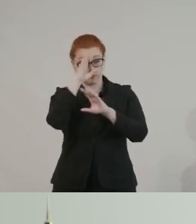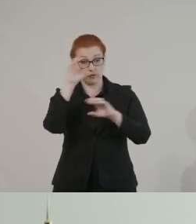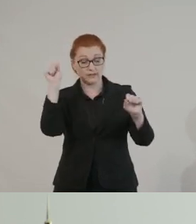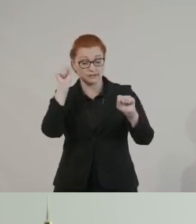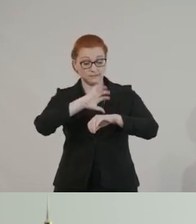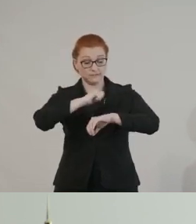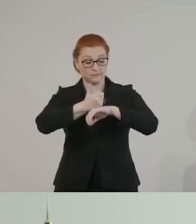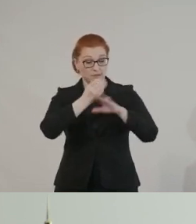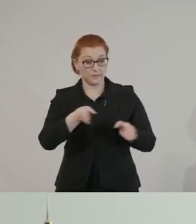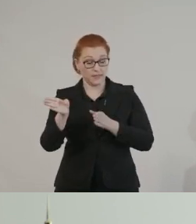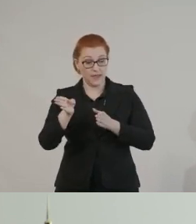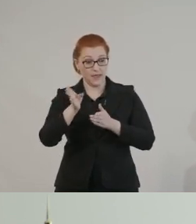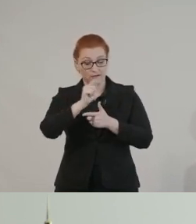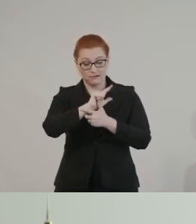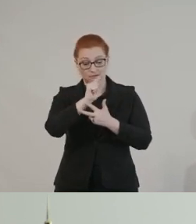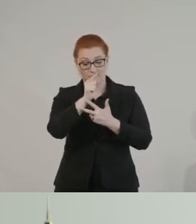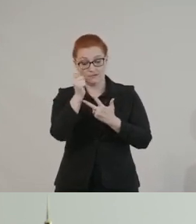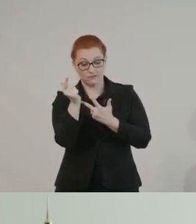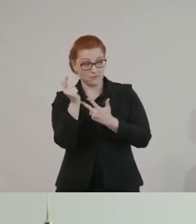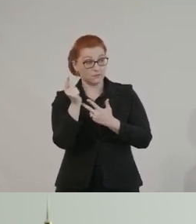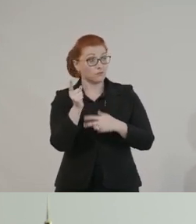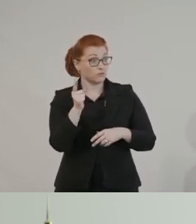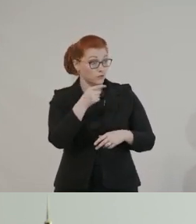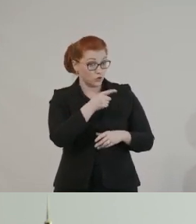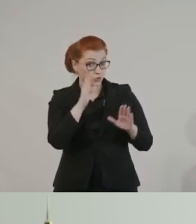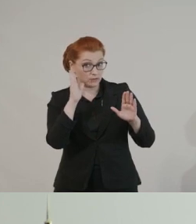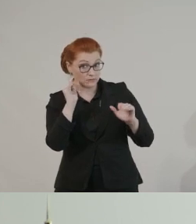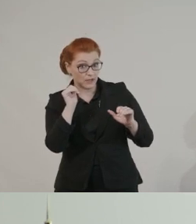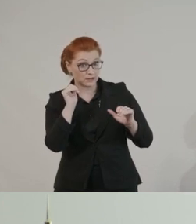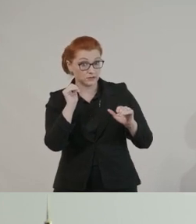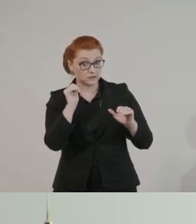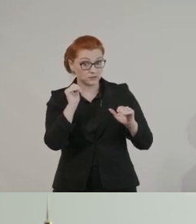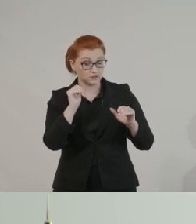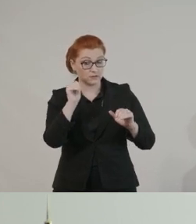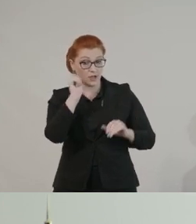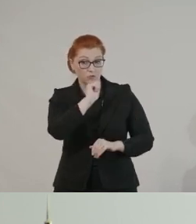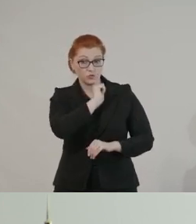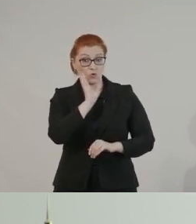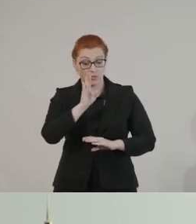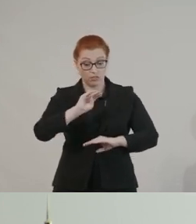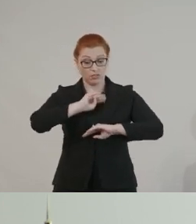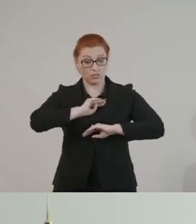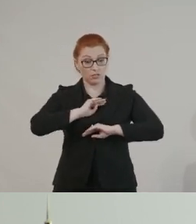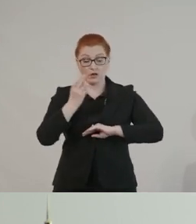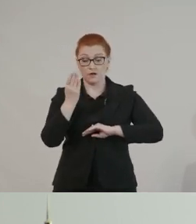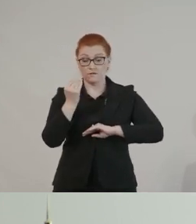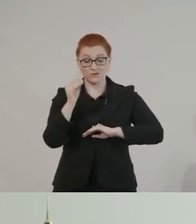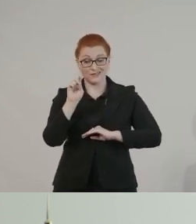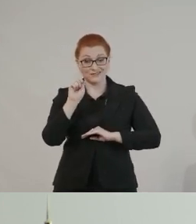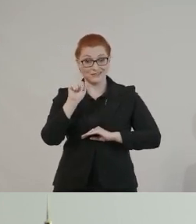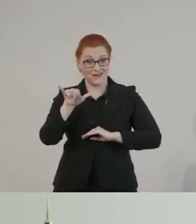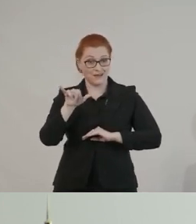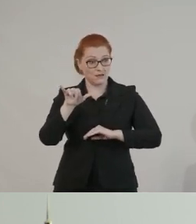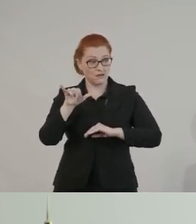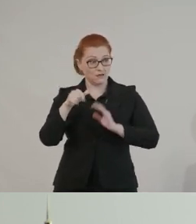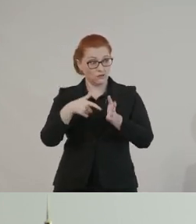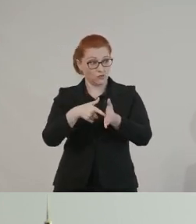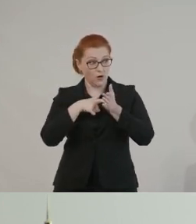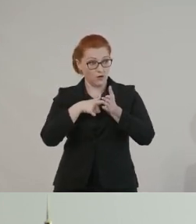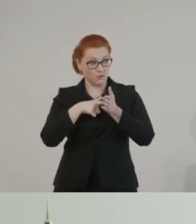meet the criteria of 14 days downward trajectory and all of the things that are laid out before you enter that phase